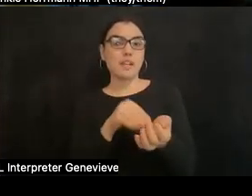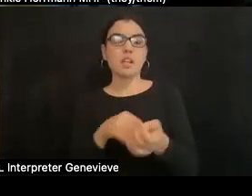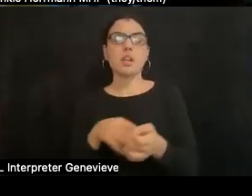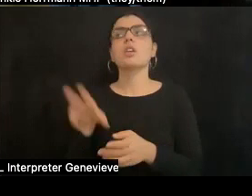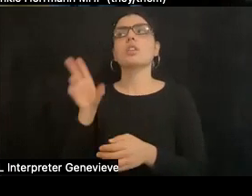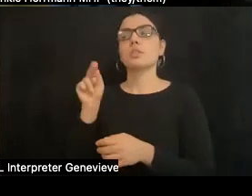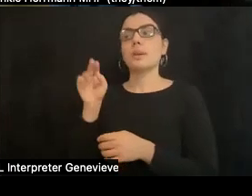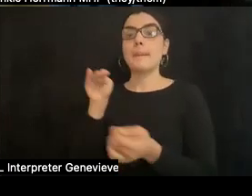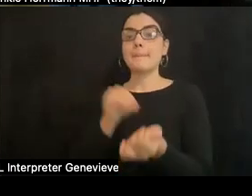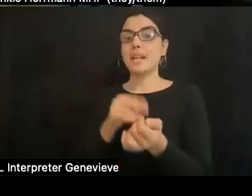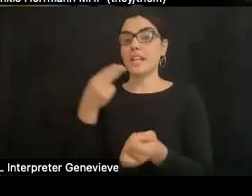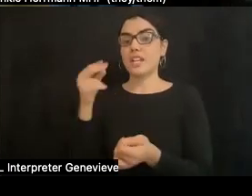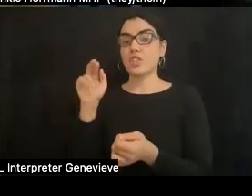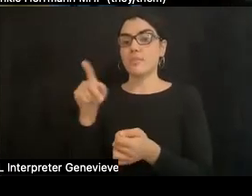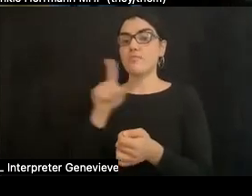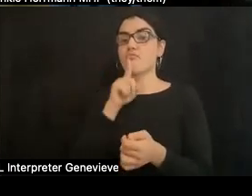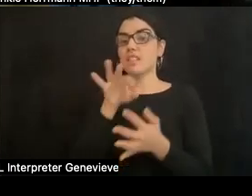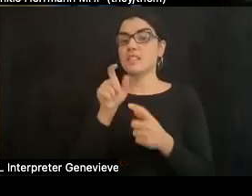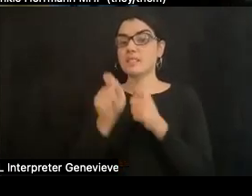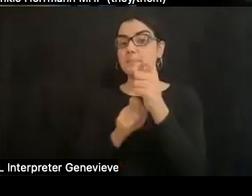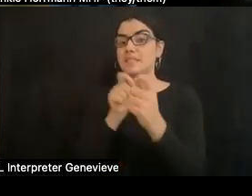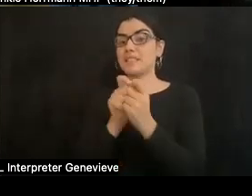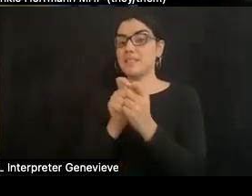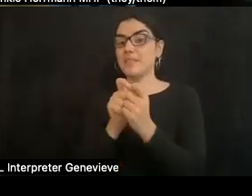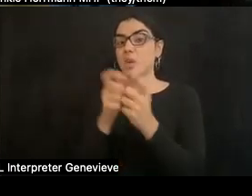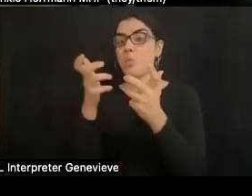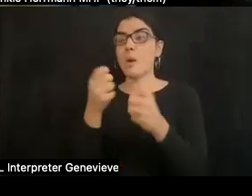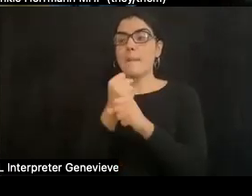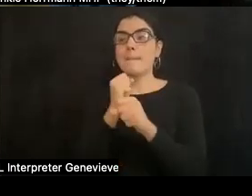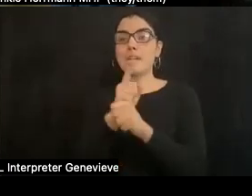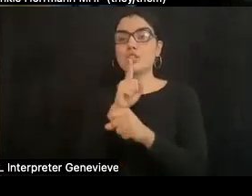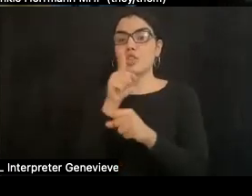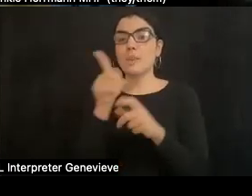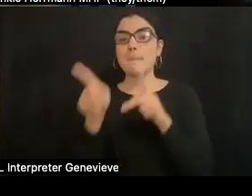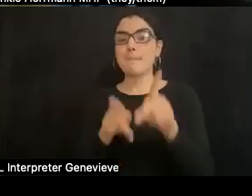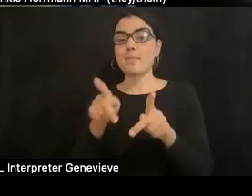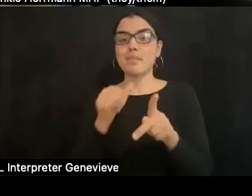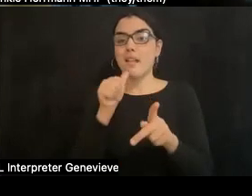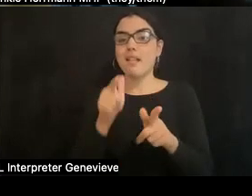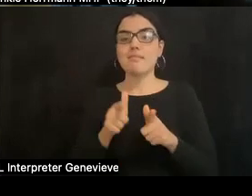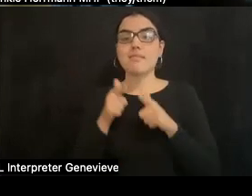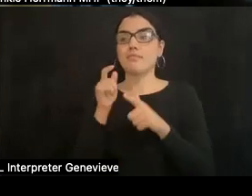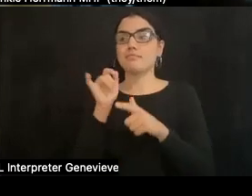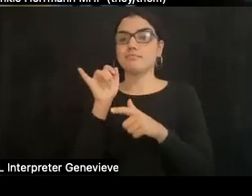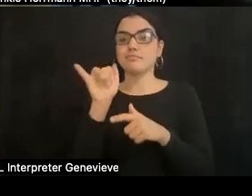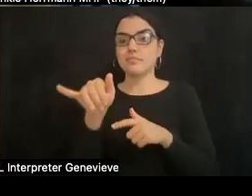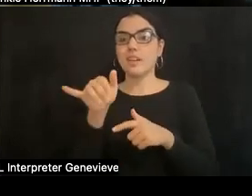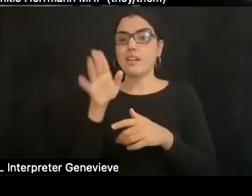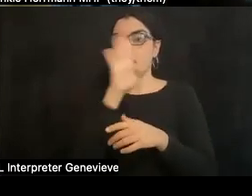is specifically meant to keep people out of facilities and institutions such as hospitals, jails, and nursing